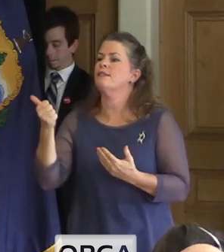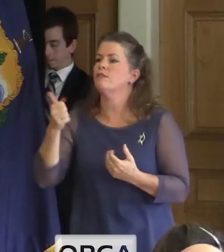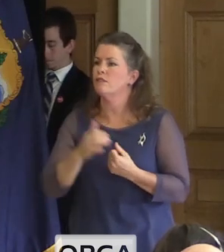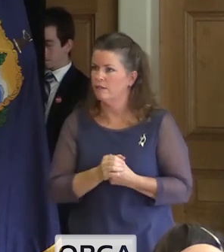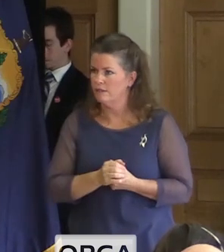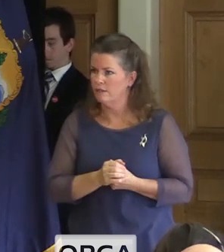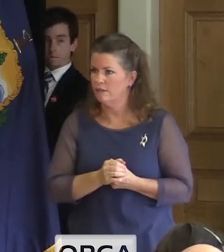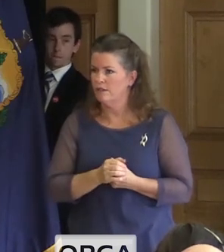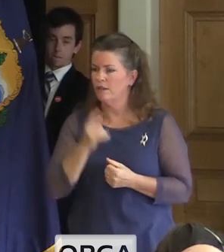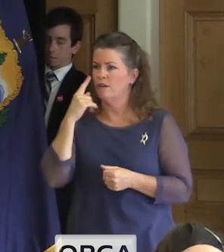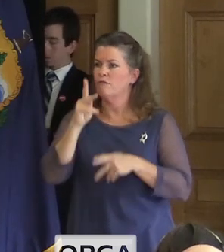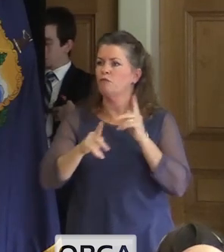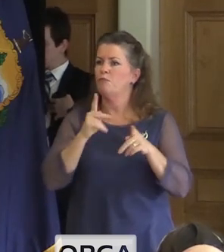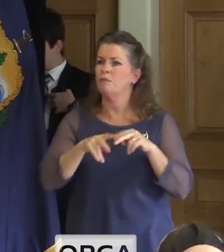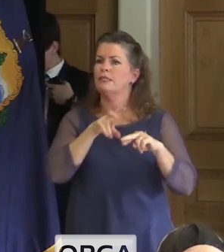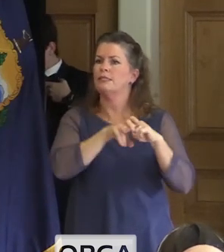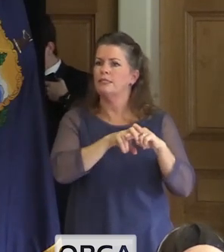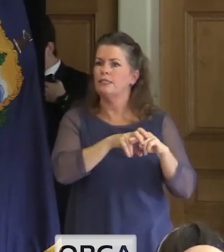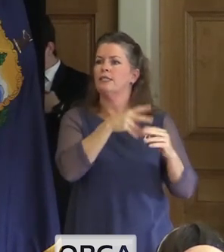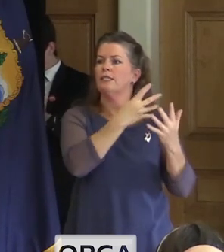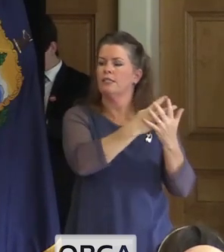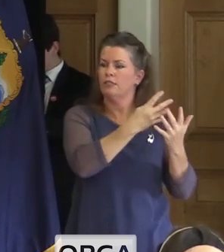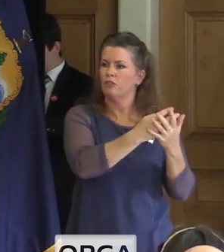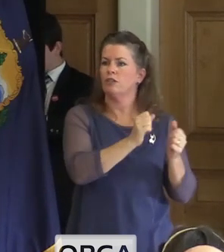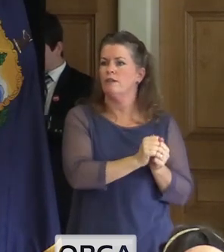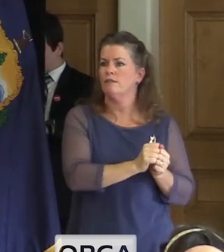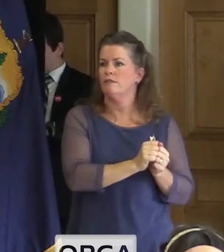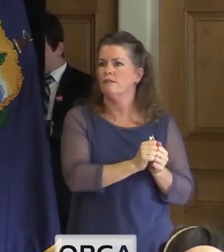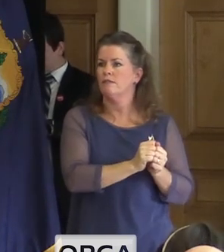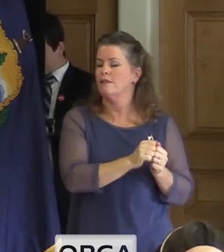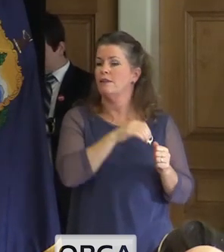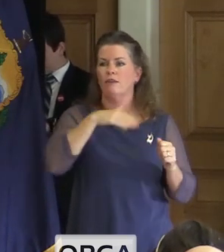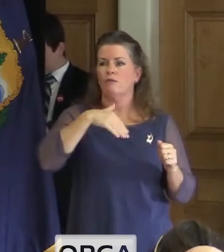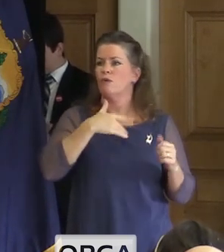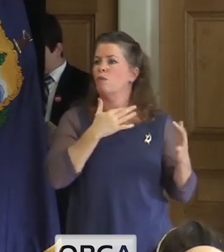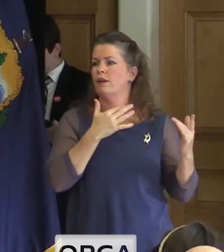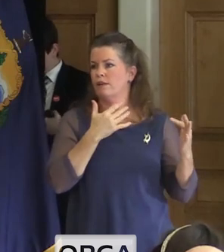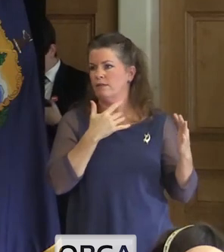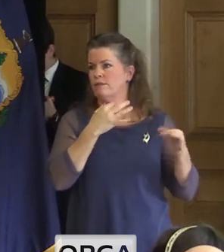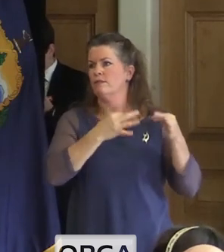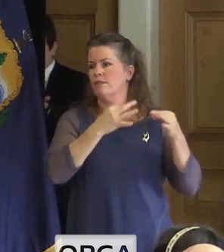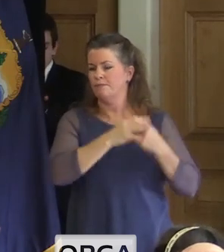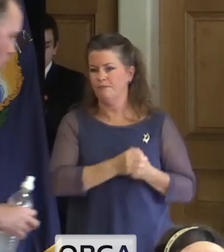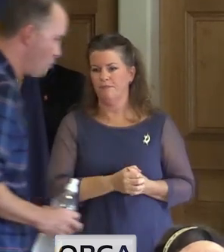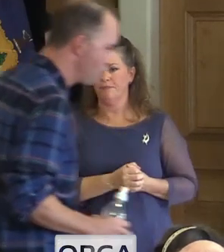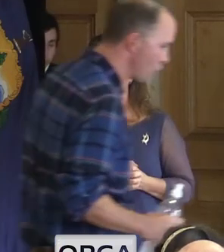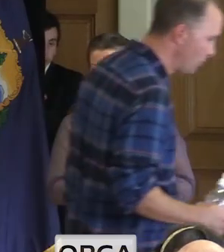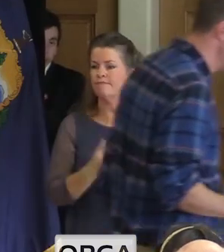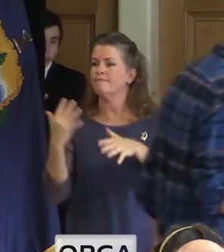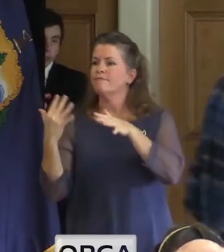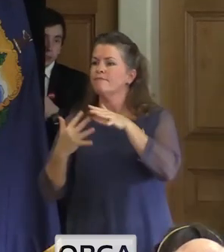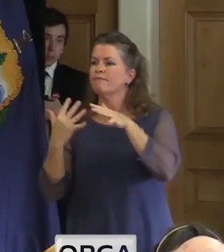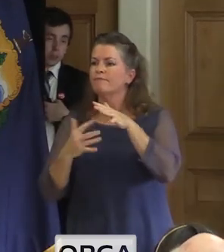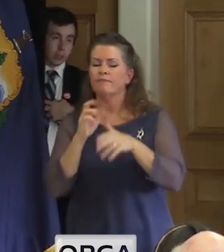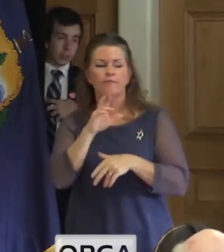in jail after they were arrested but not convicted. Immigration reform,